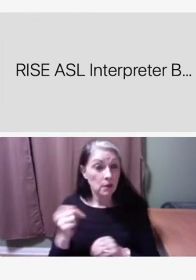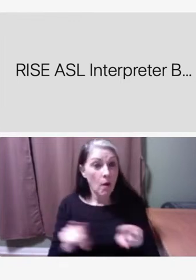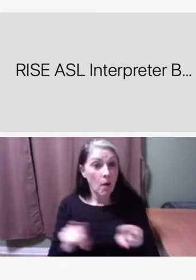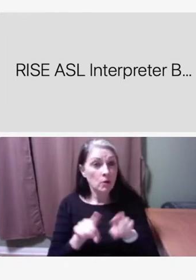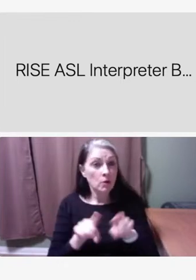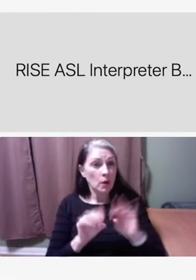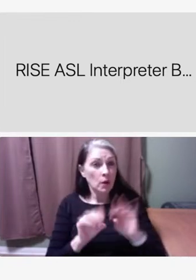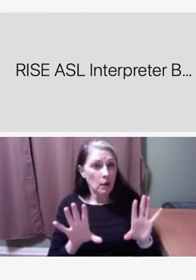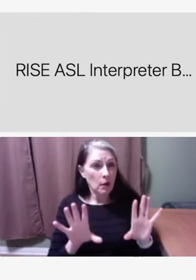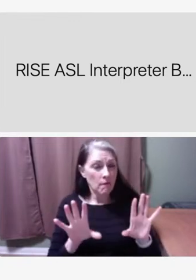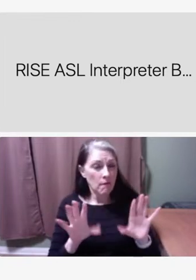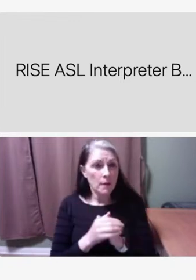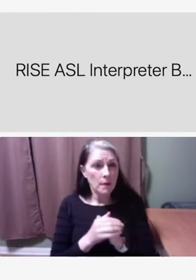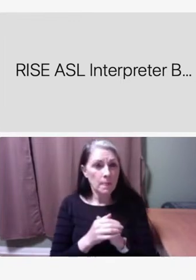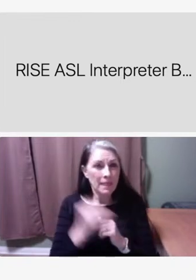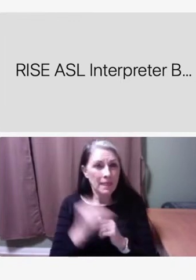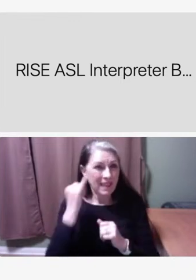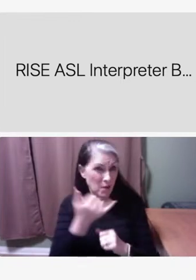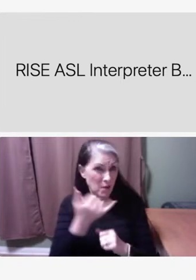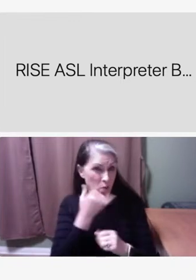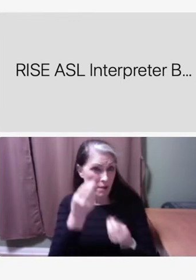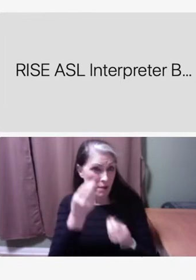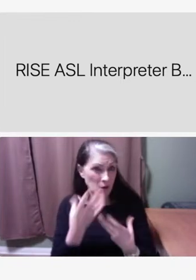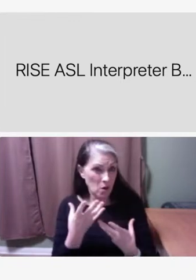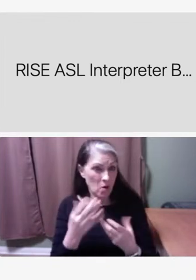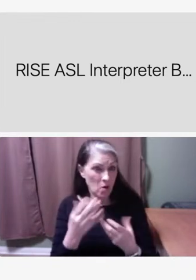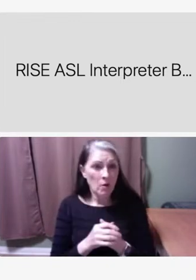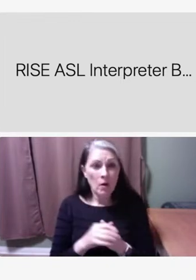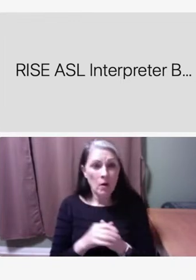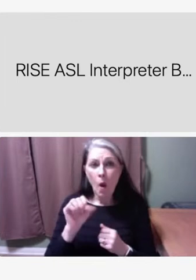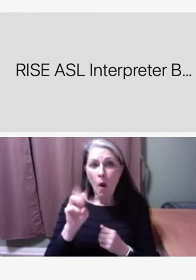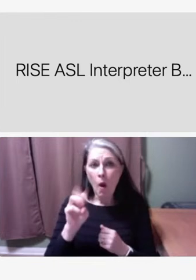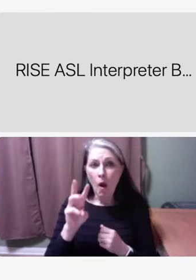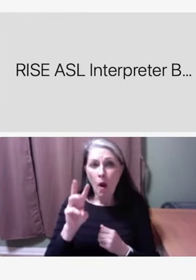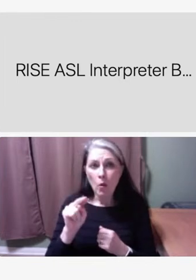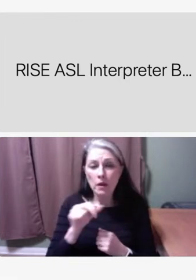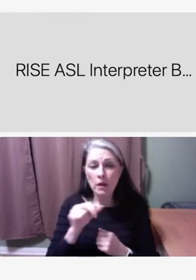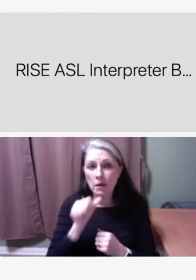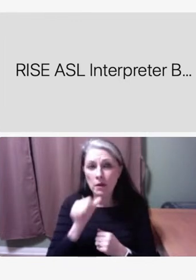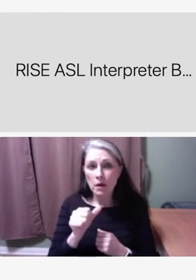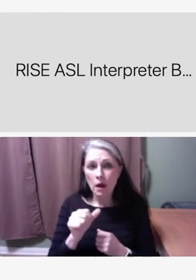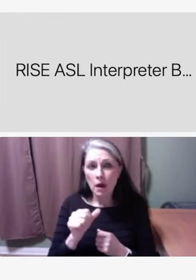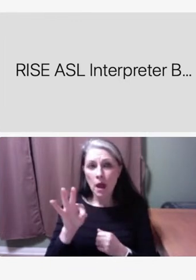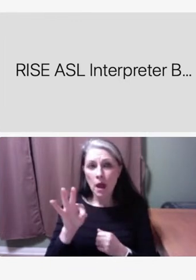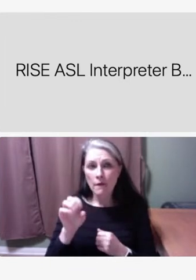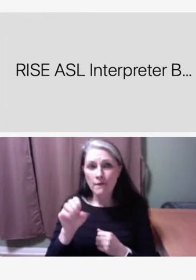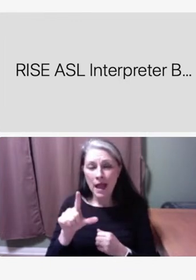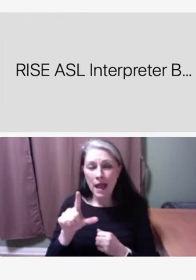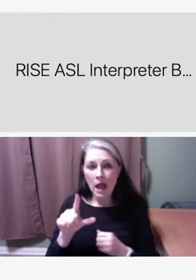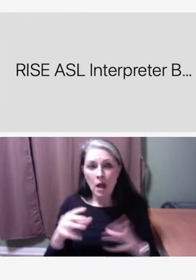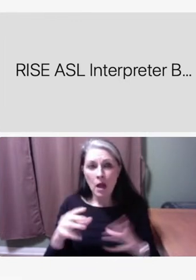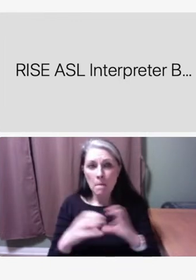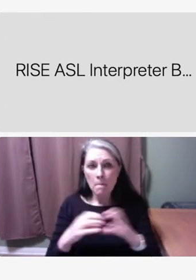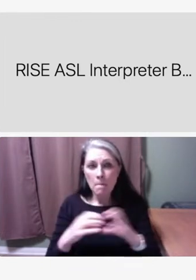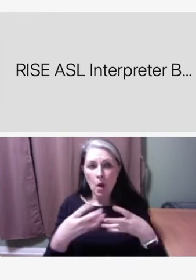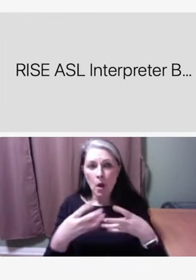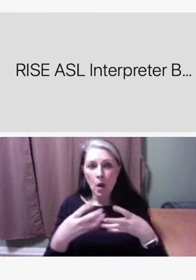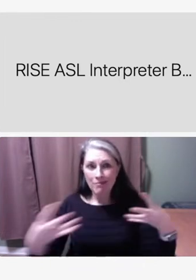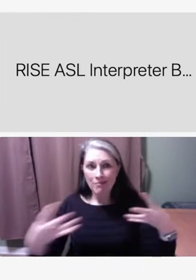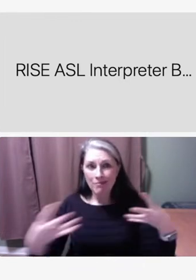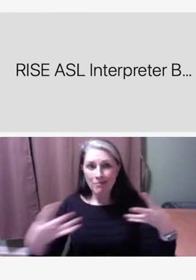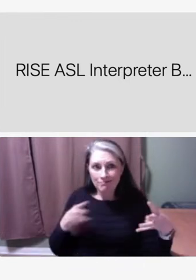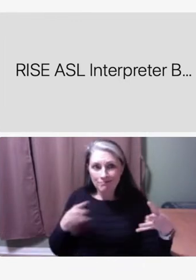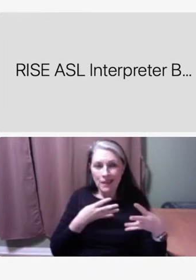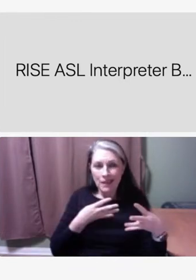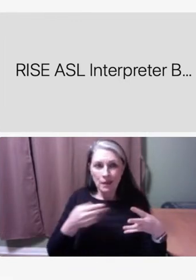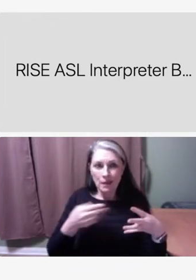I'm wrong, Owen, but there's not foul ball netting at Grand Terrace High School. There's only a backstop. Right. That's correct.